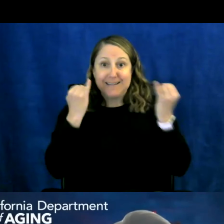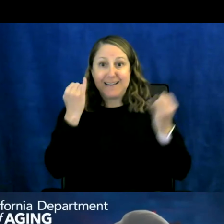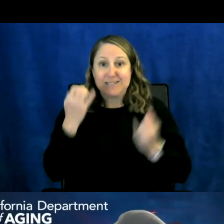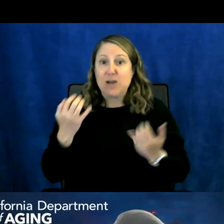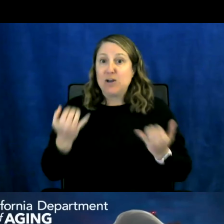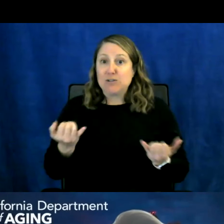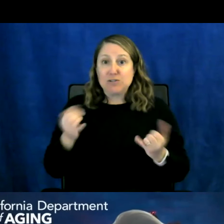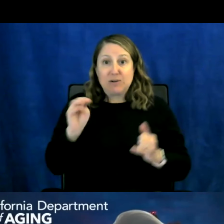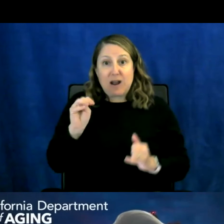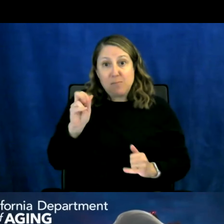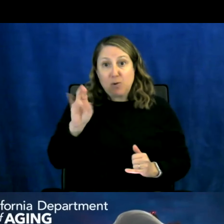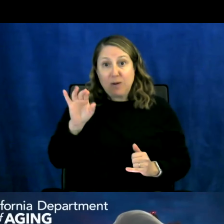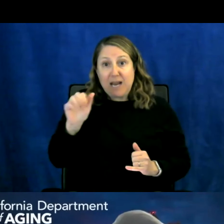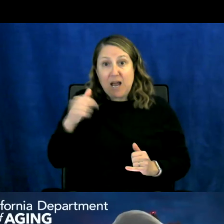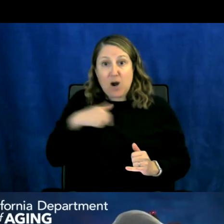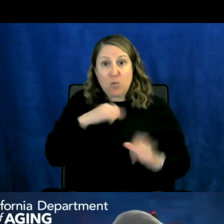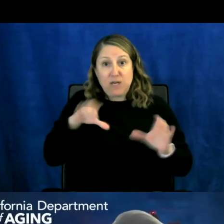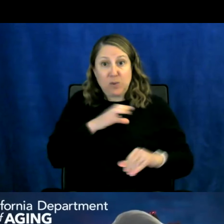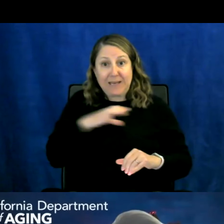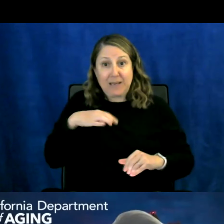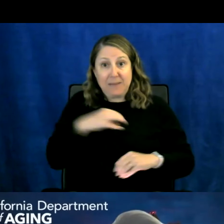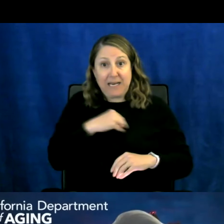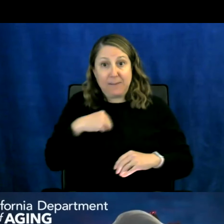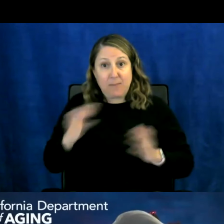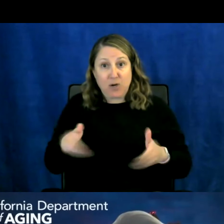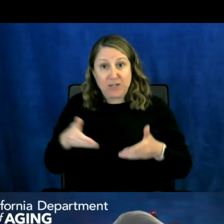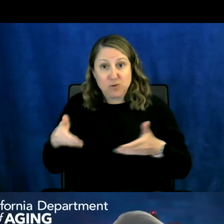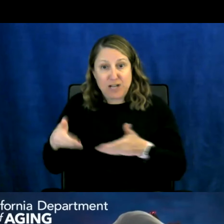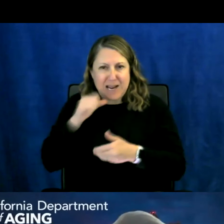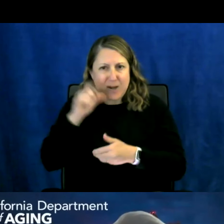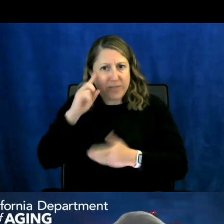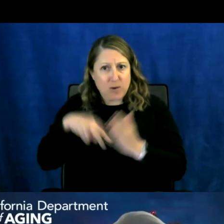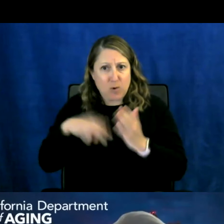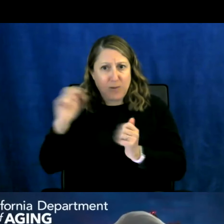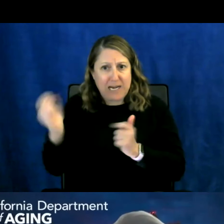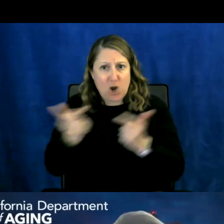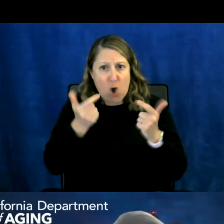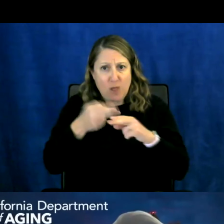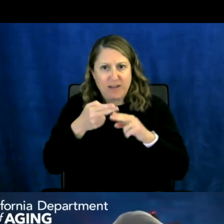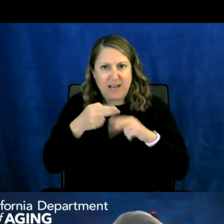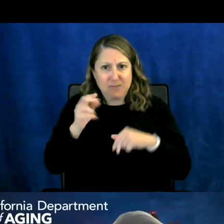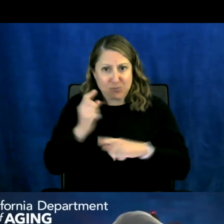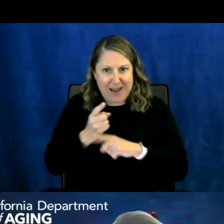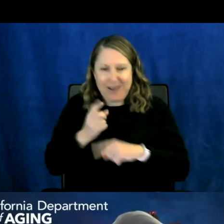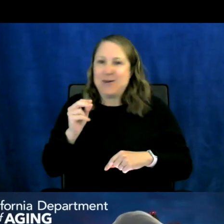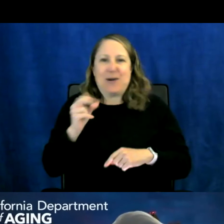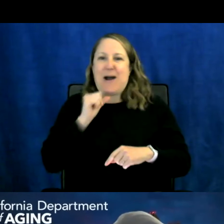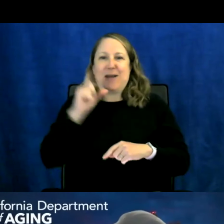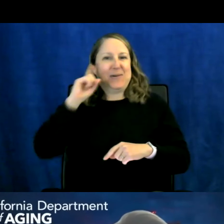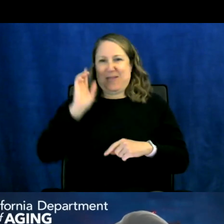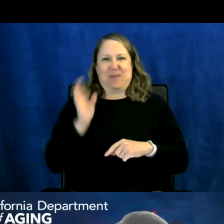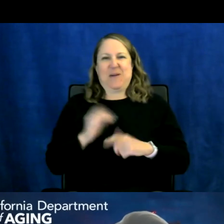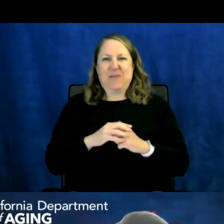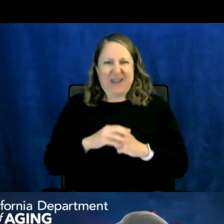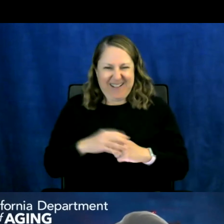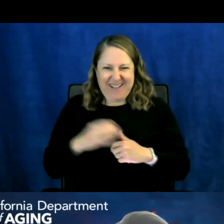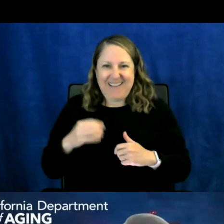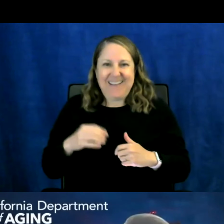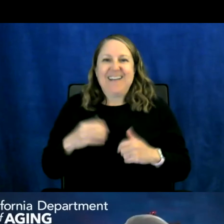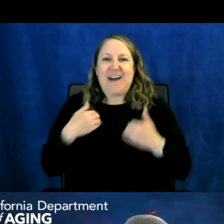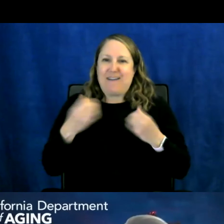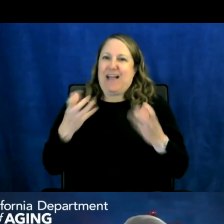Maria, are we doing committee member introductions? I don't think we're reading through everybody. Am I correct? No, I don't think we will. I think there's a lot of Okay. folks, so we